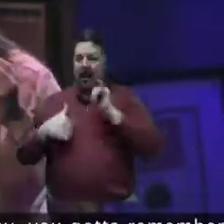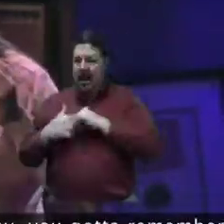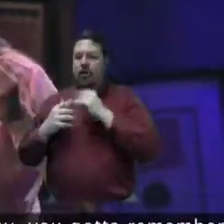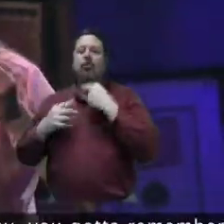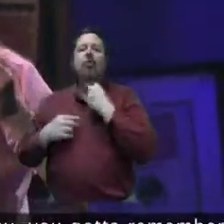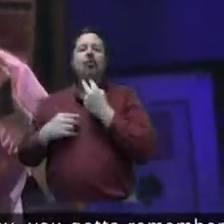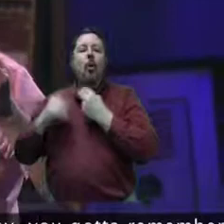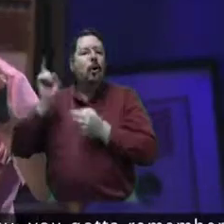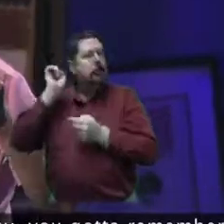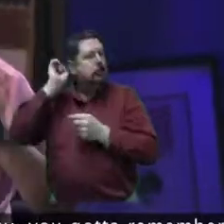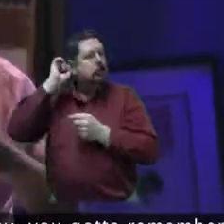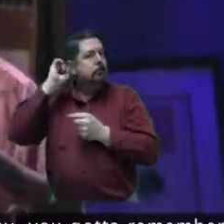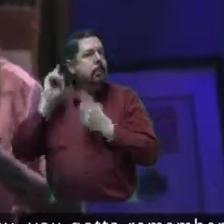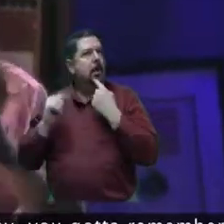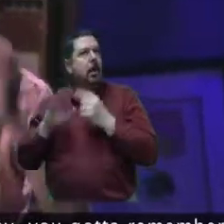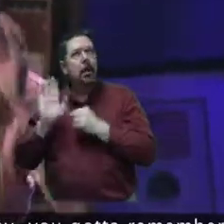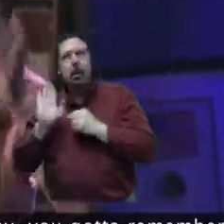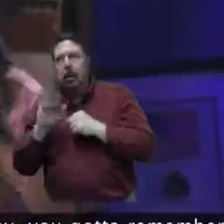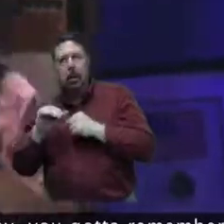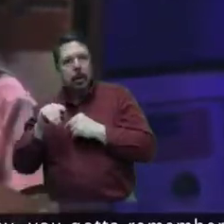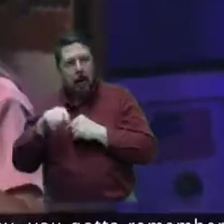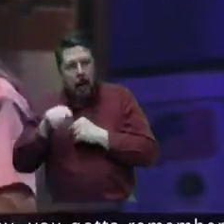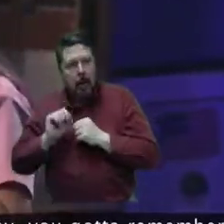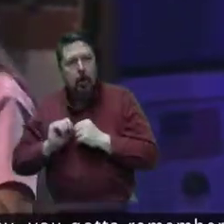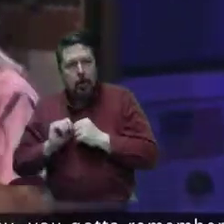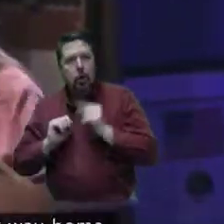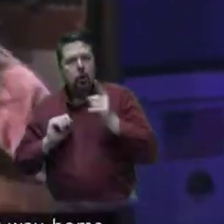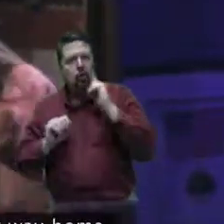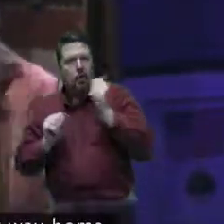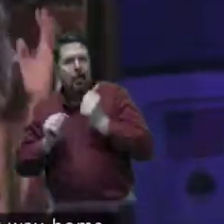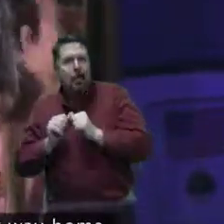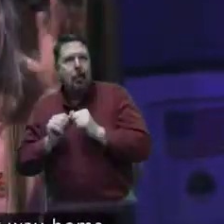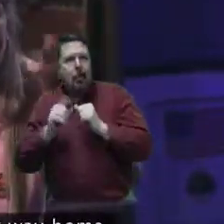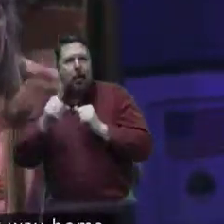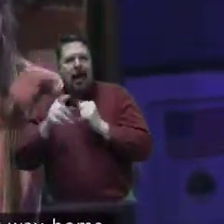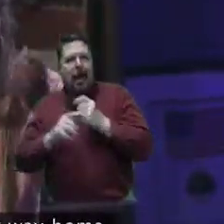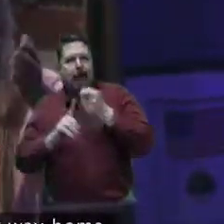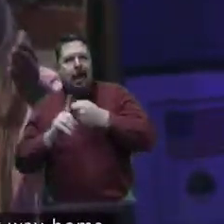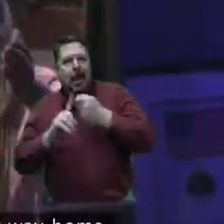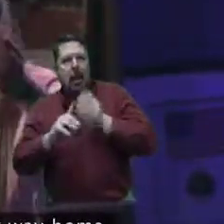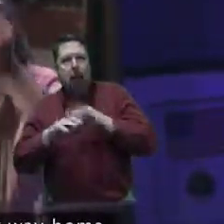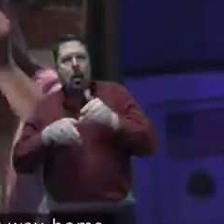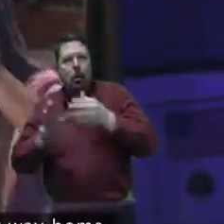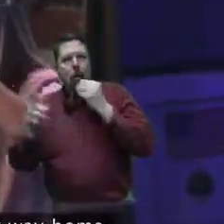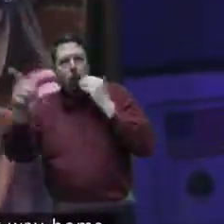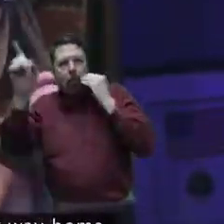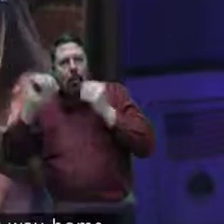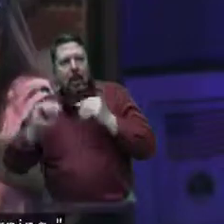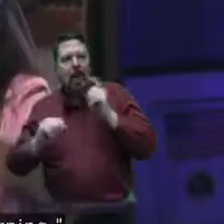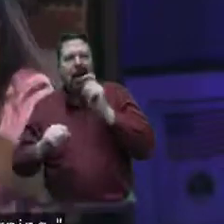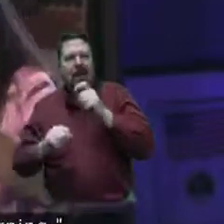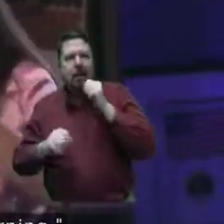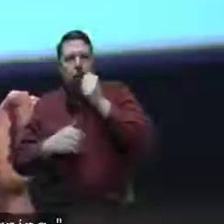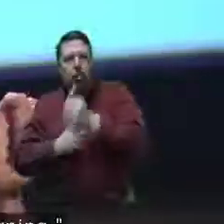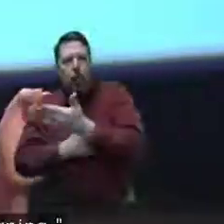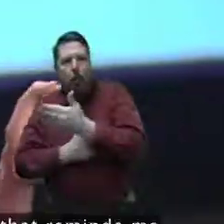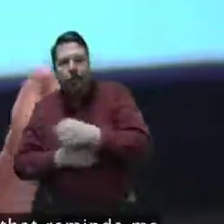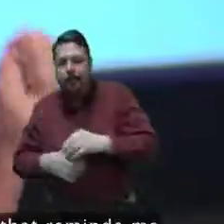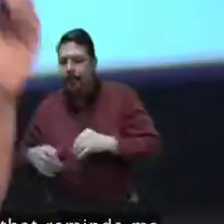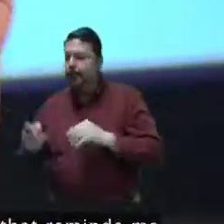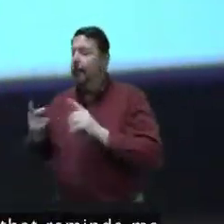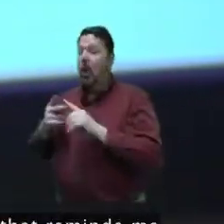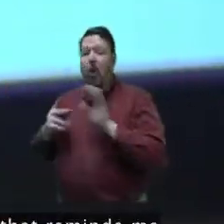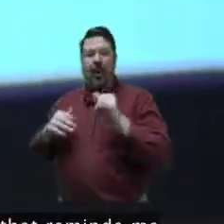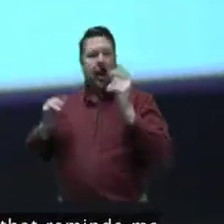that little voice that says to me, hey, you got to remember to pick up bananas on your way home. I need them in the morning. It's